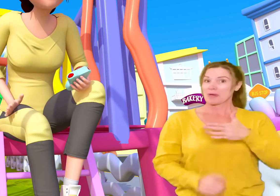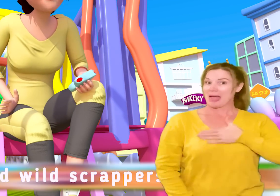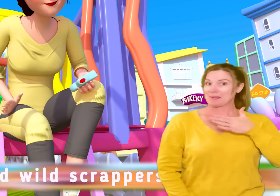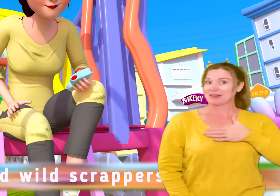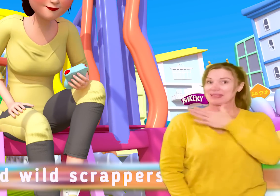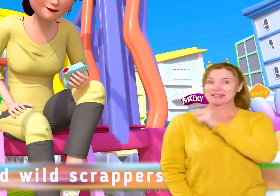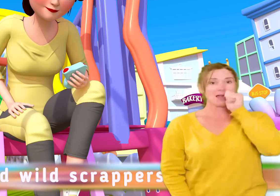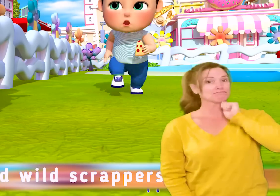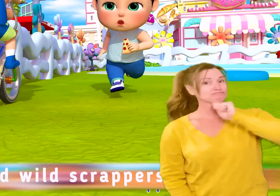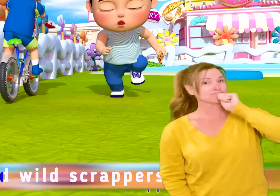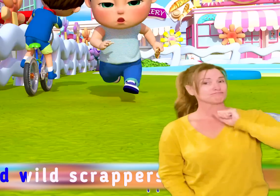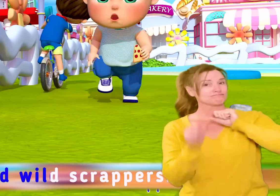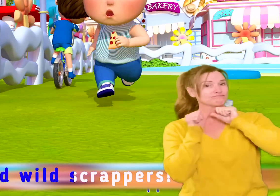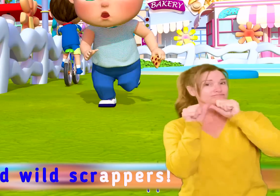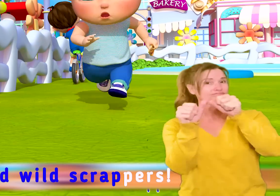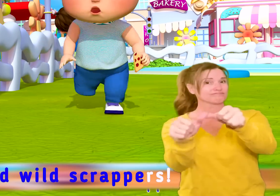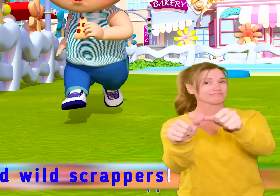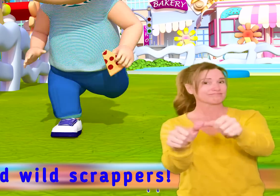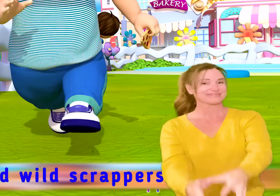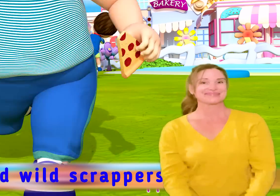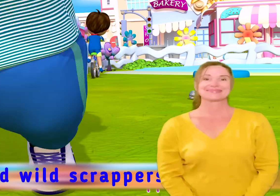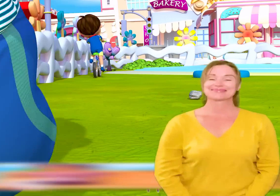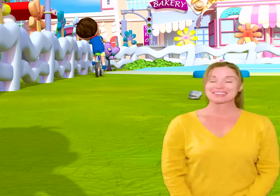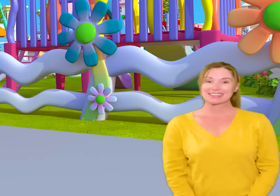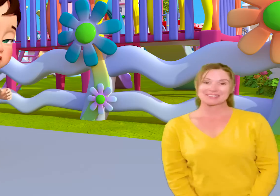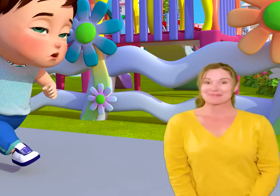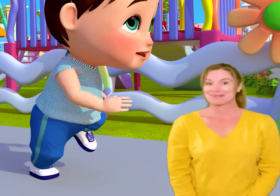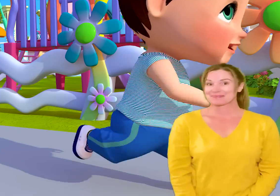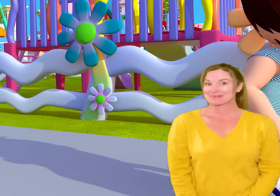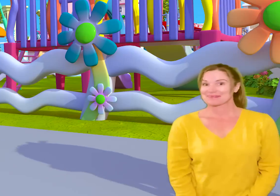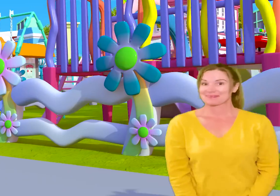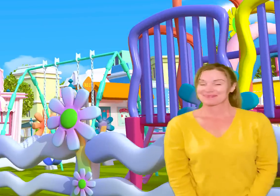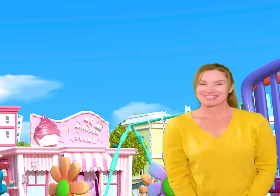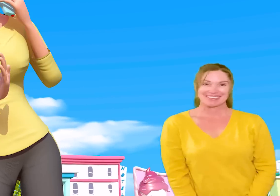cpers with happiness and wild scrapers